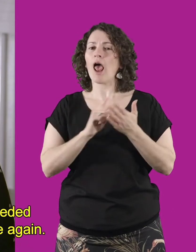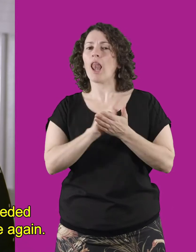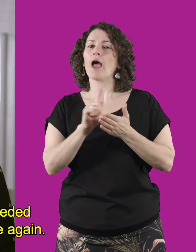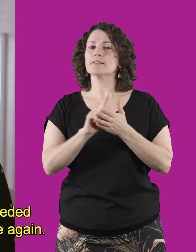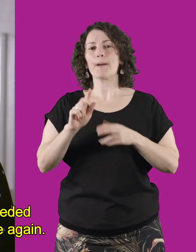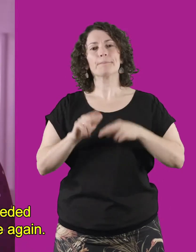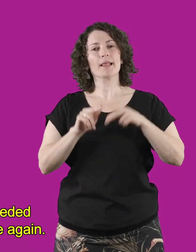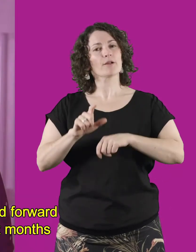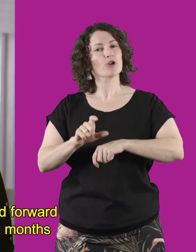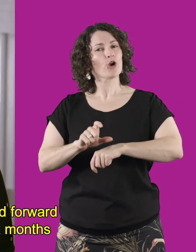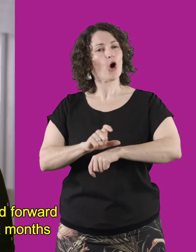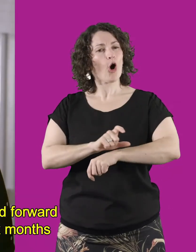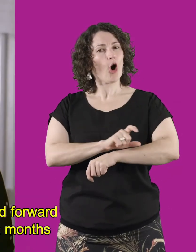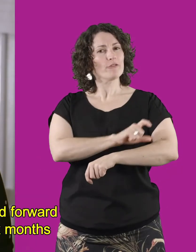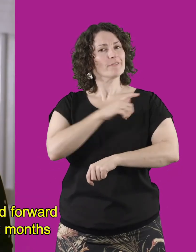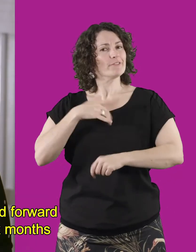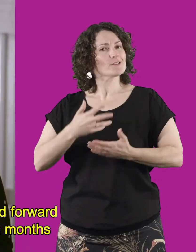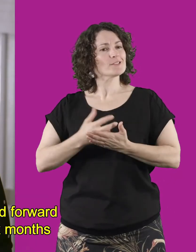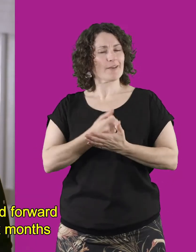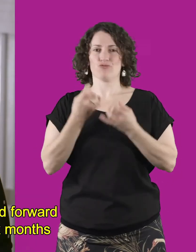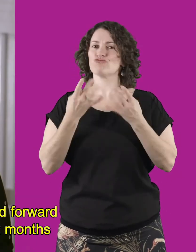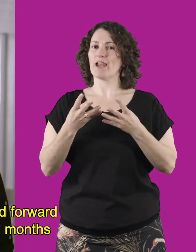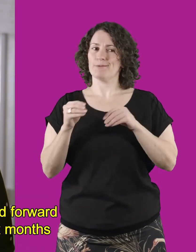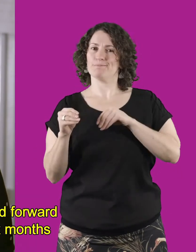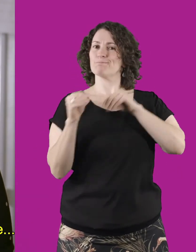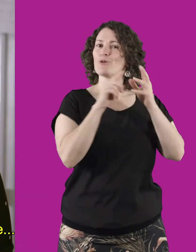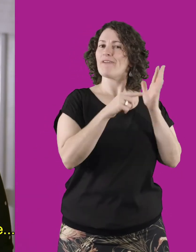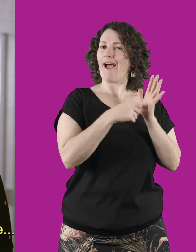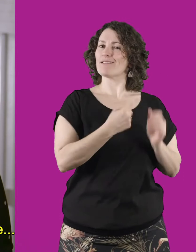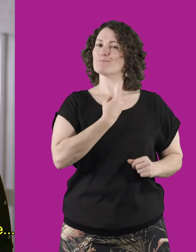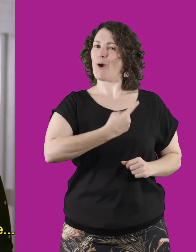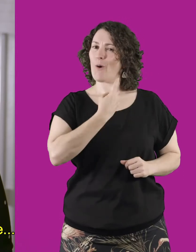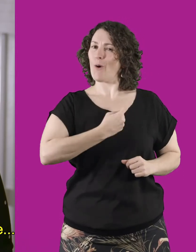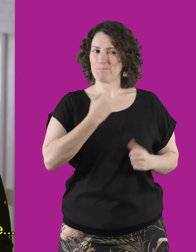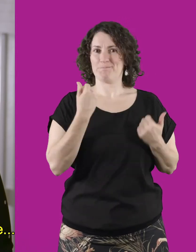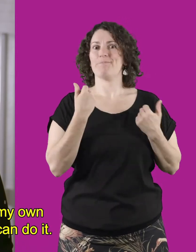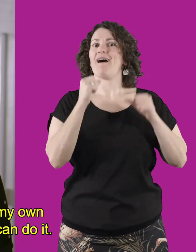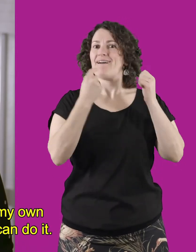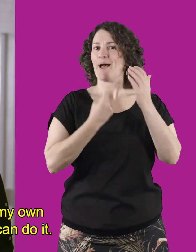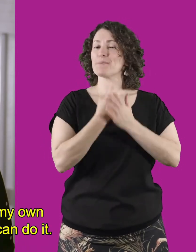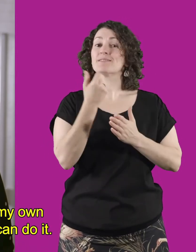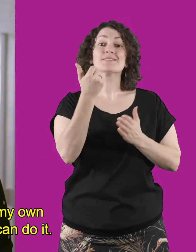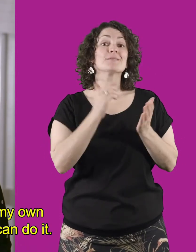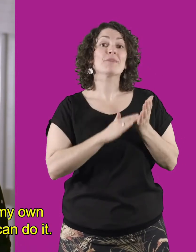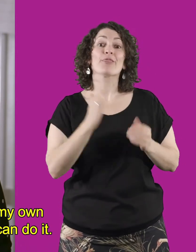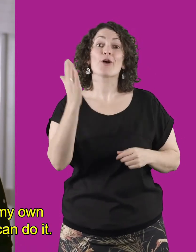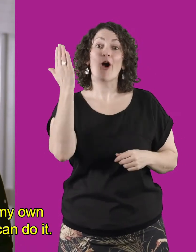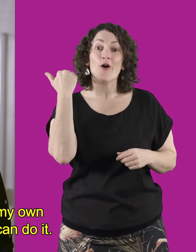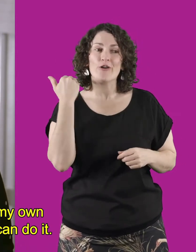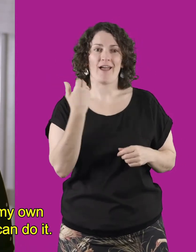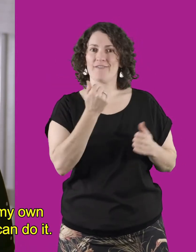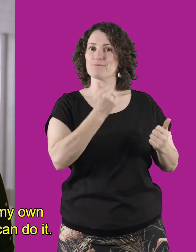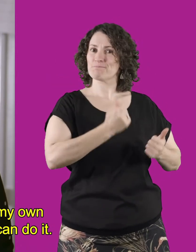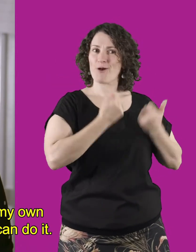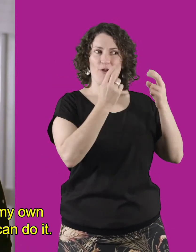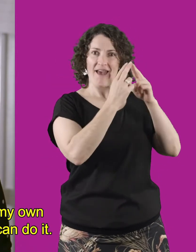my space again. I've probably moved forward a lot the last 6 months just because I got out on my own and